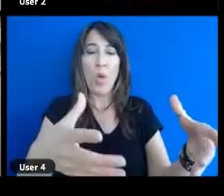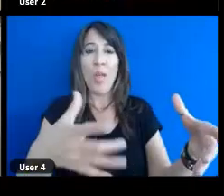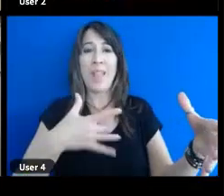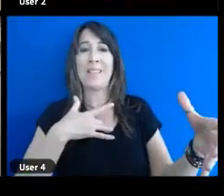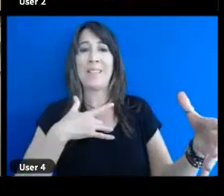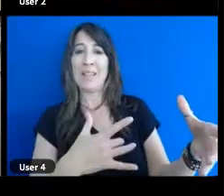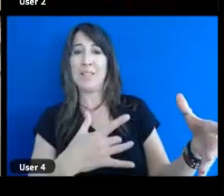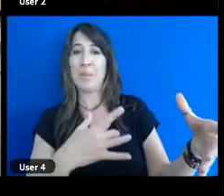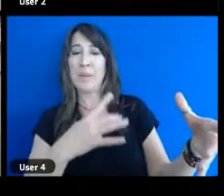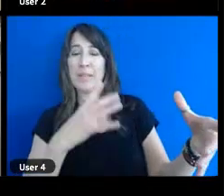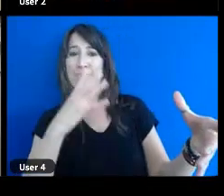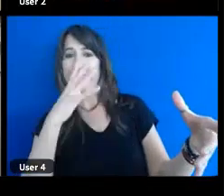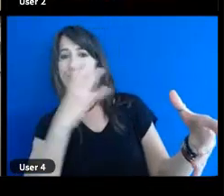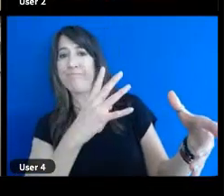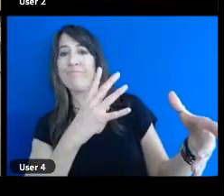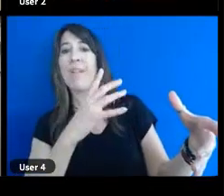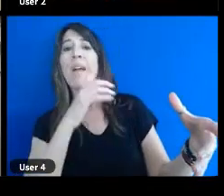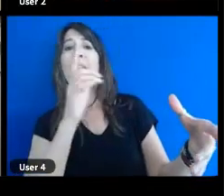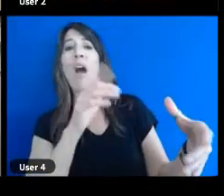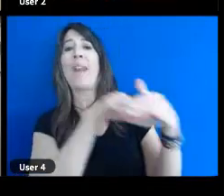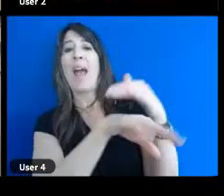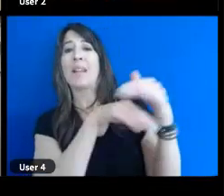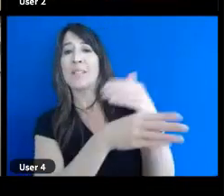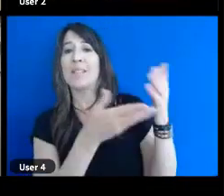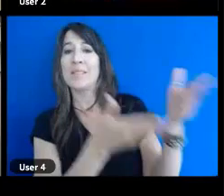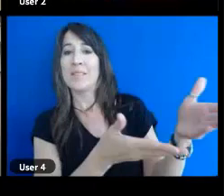talent pool that is largely